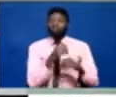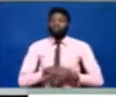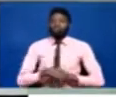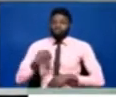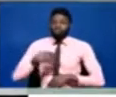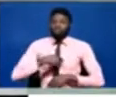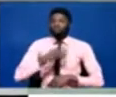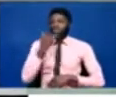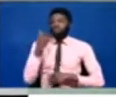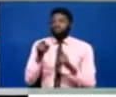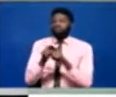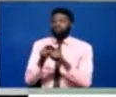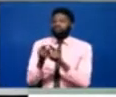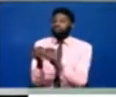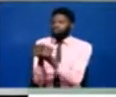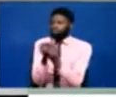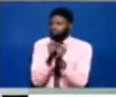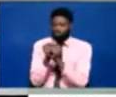Like